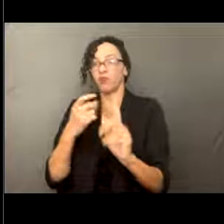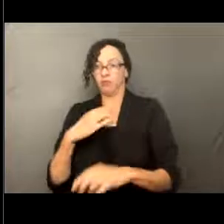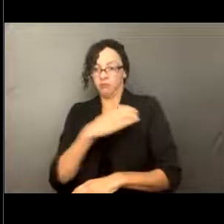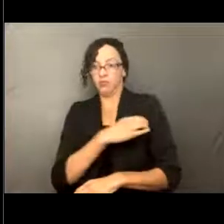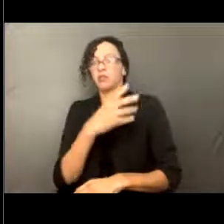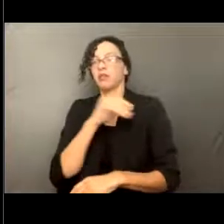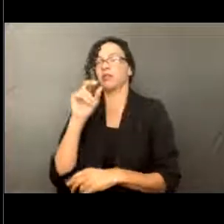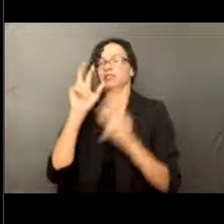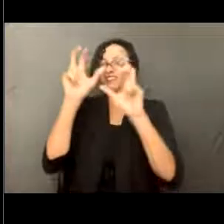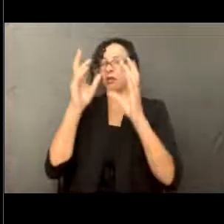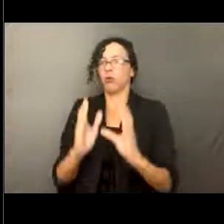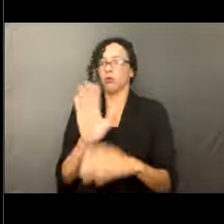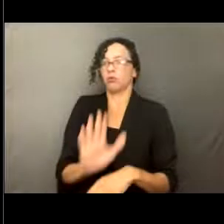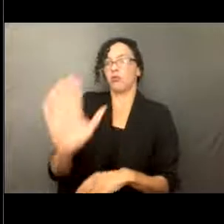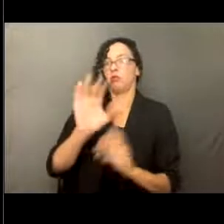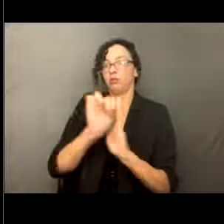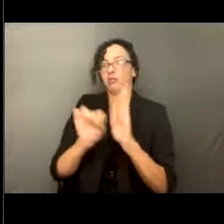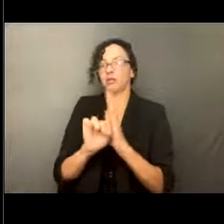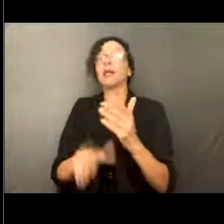state. Next slide.